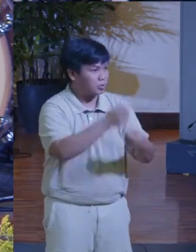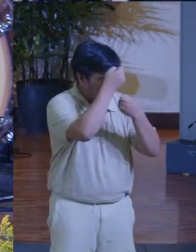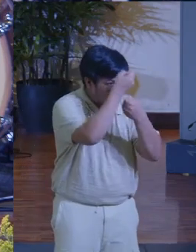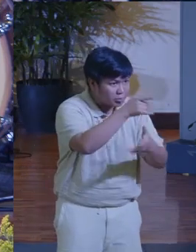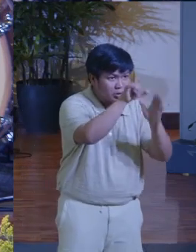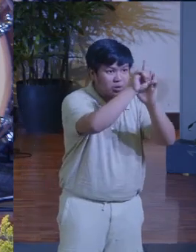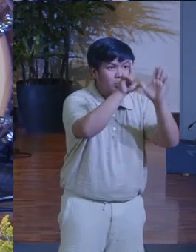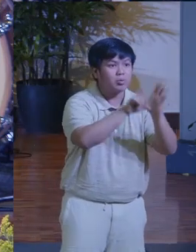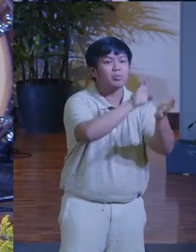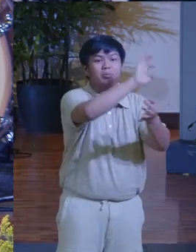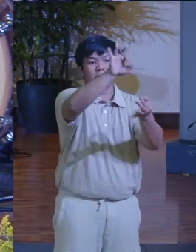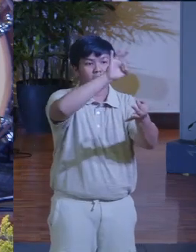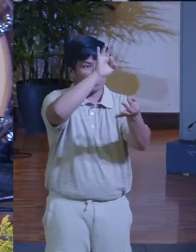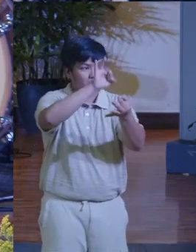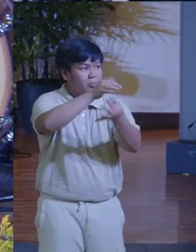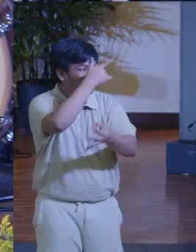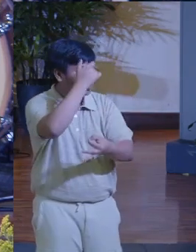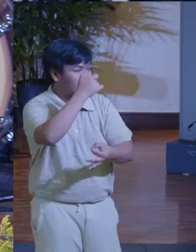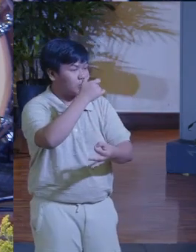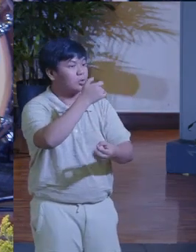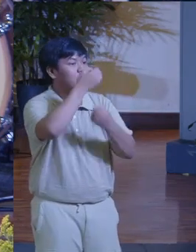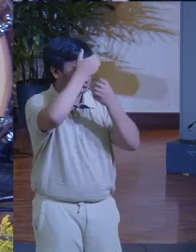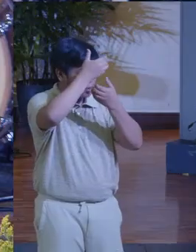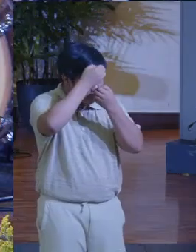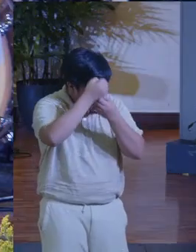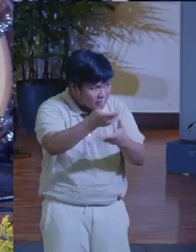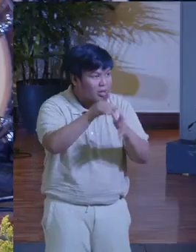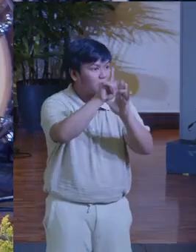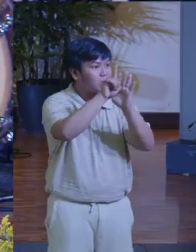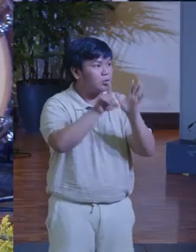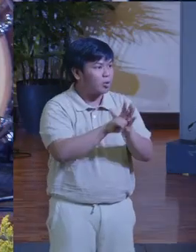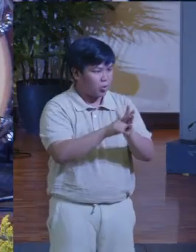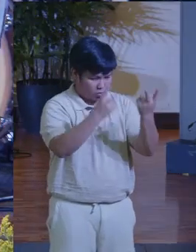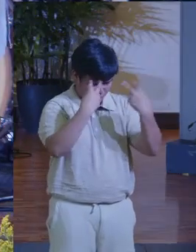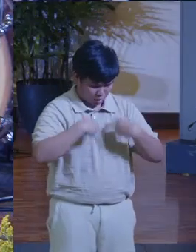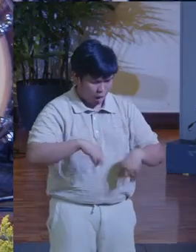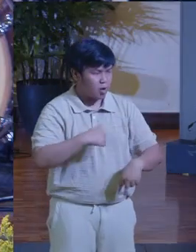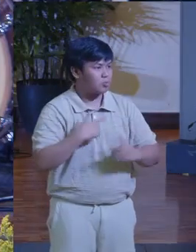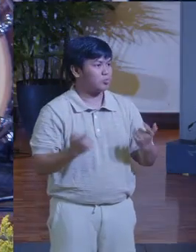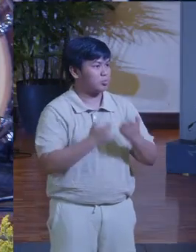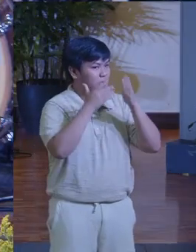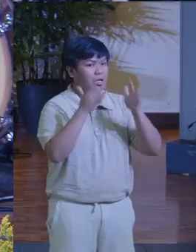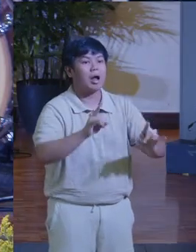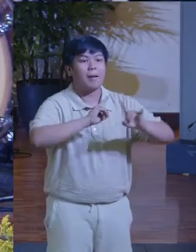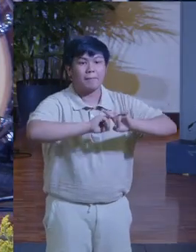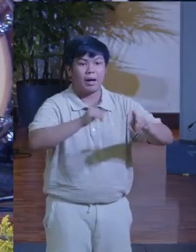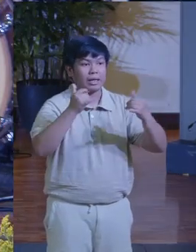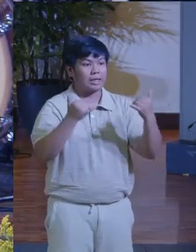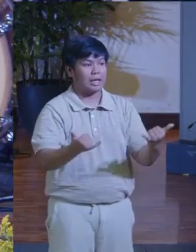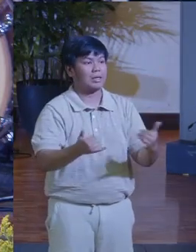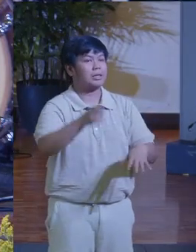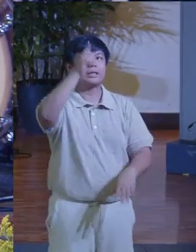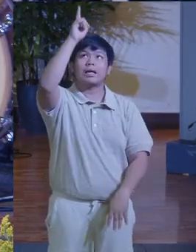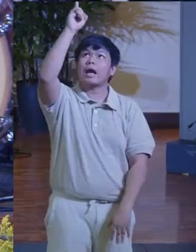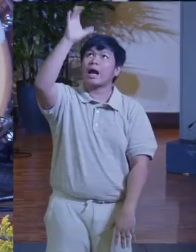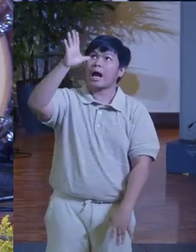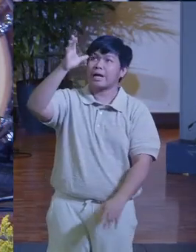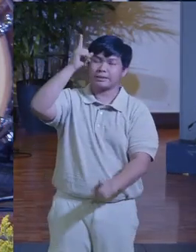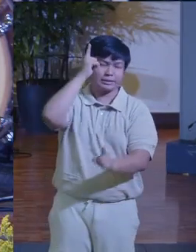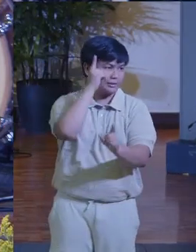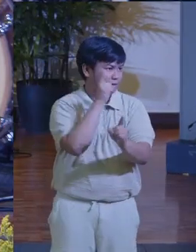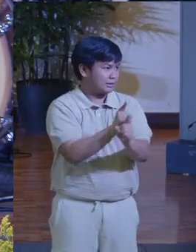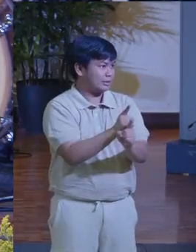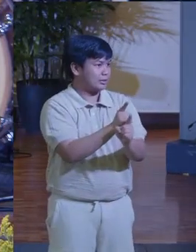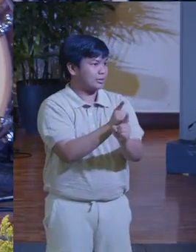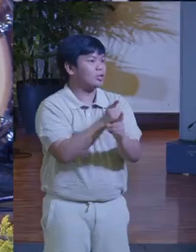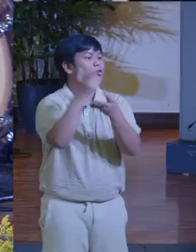the law comes knowledge of sin. But, sabi niya, but now, the righteousness of God has been